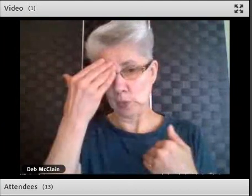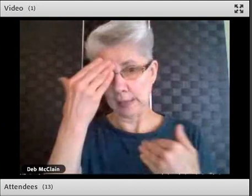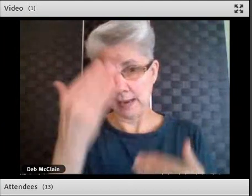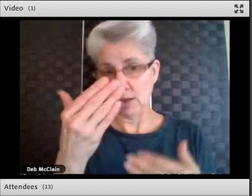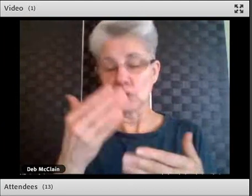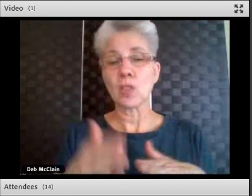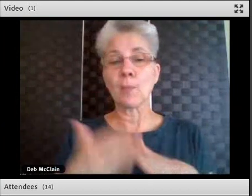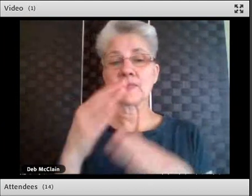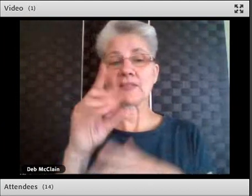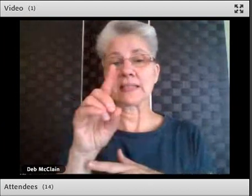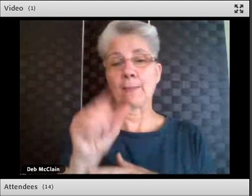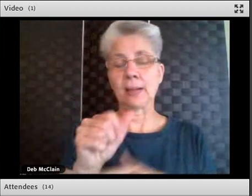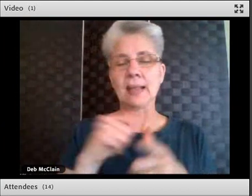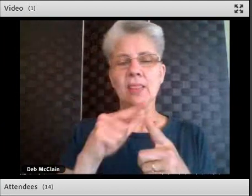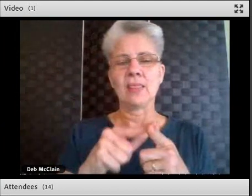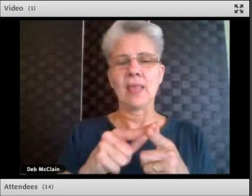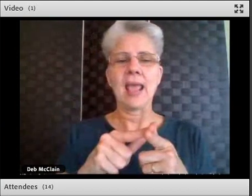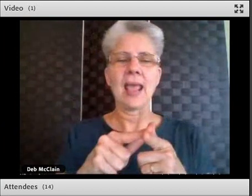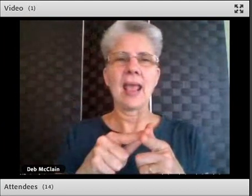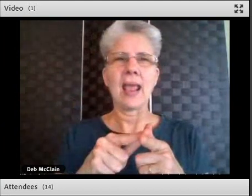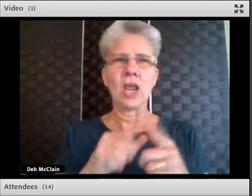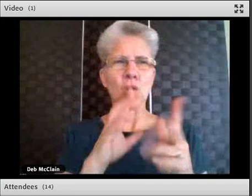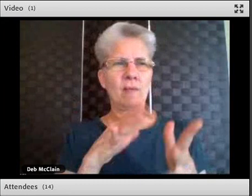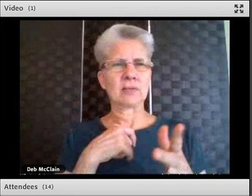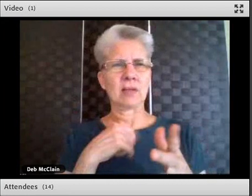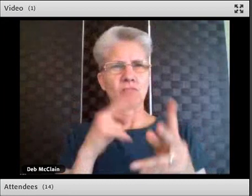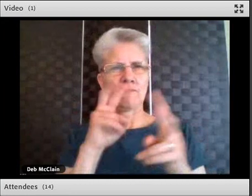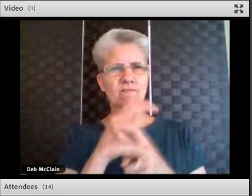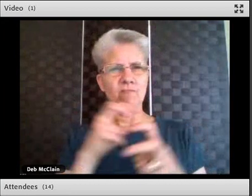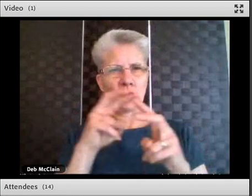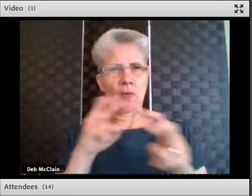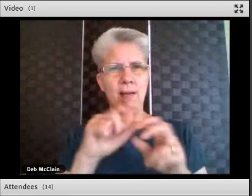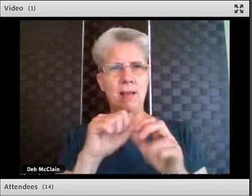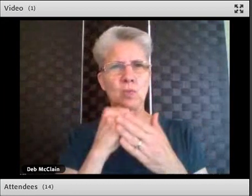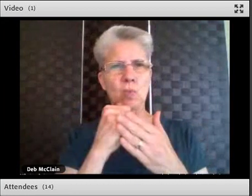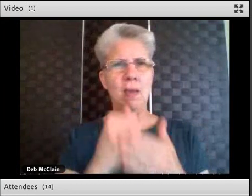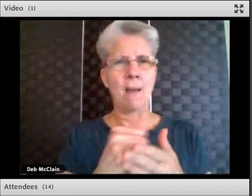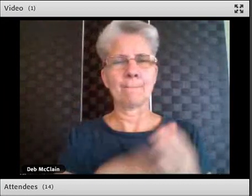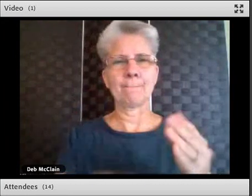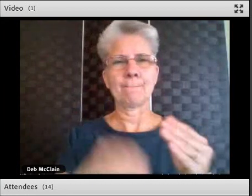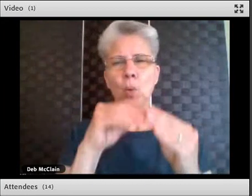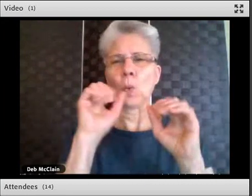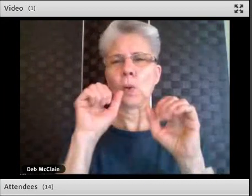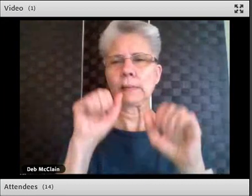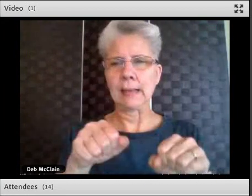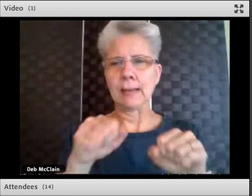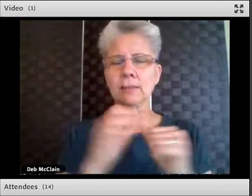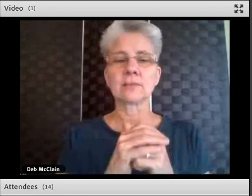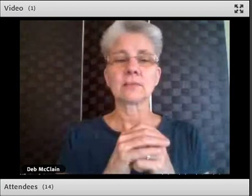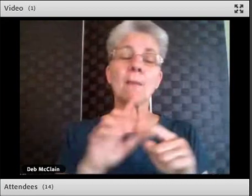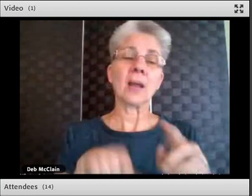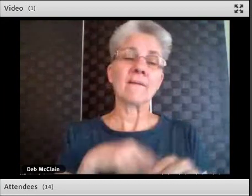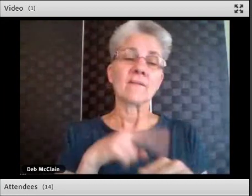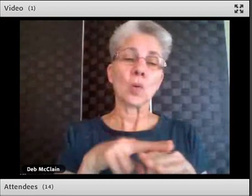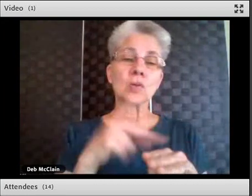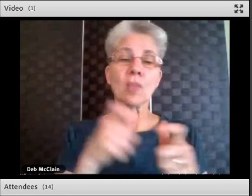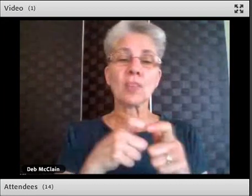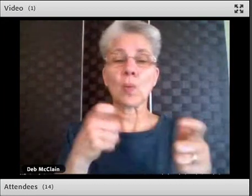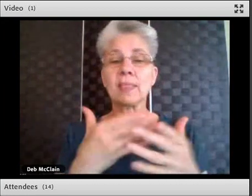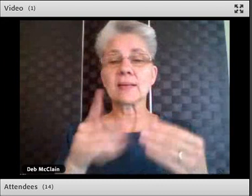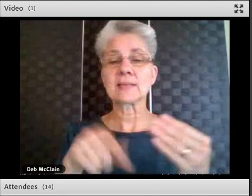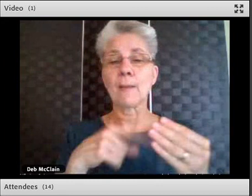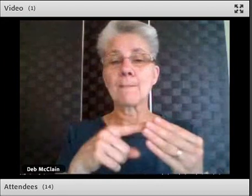presence of a disability, you're lucky because then you can figure out how you can help them even more. But of course, one of the great